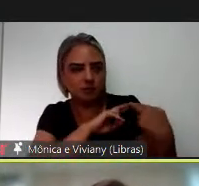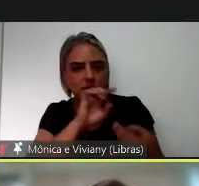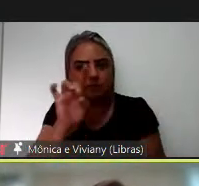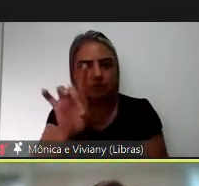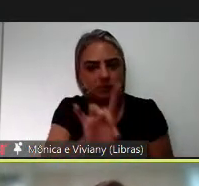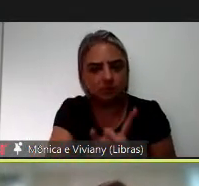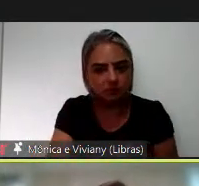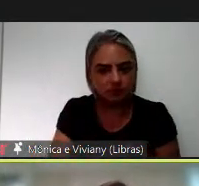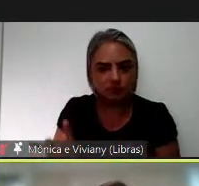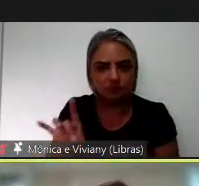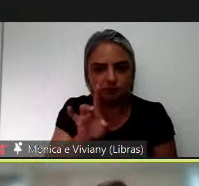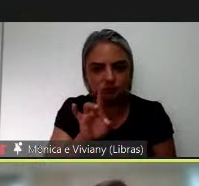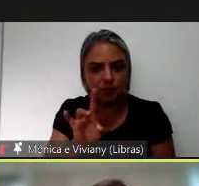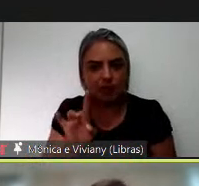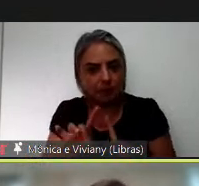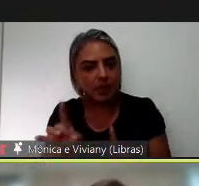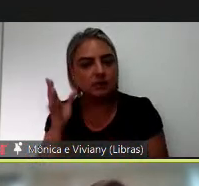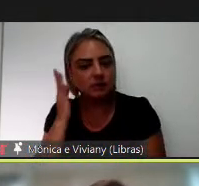work health